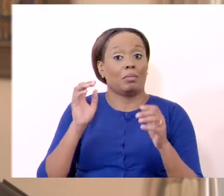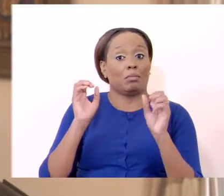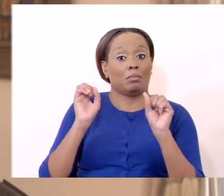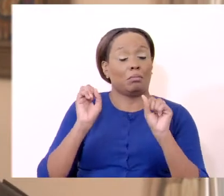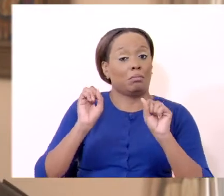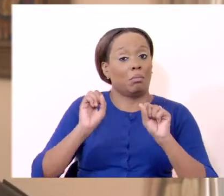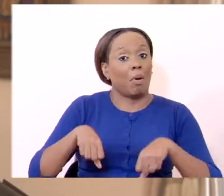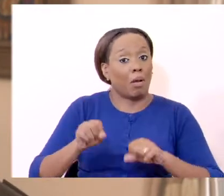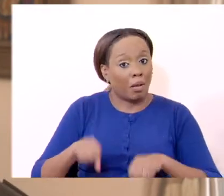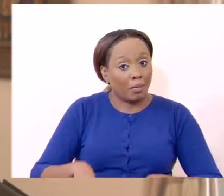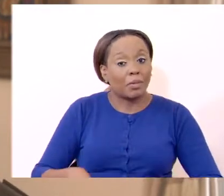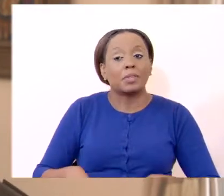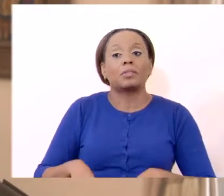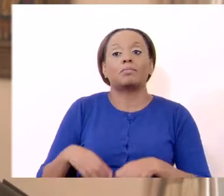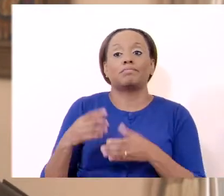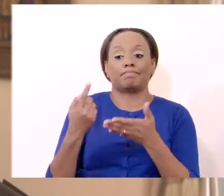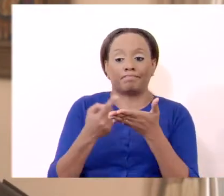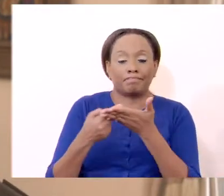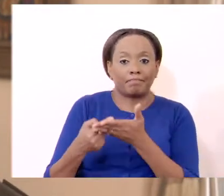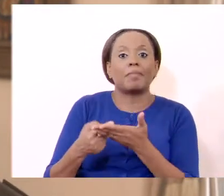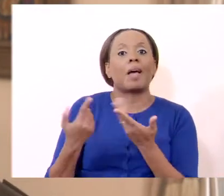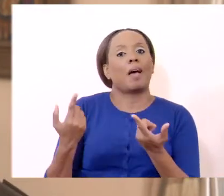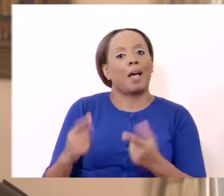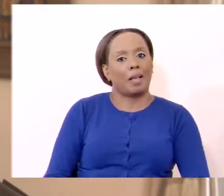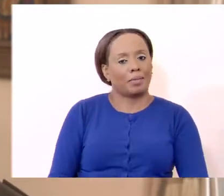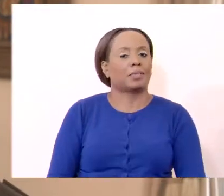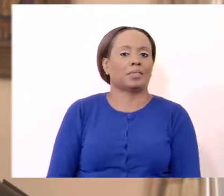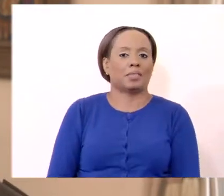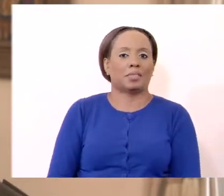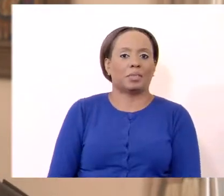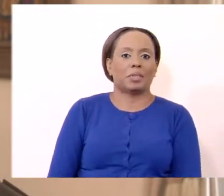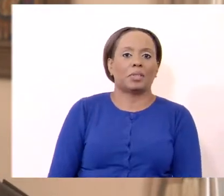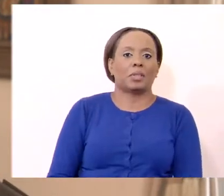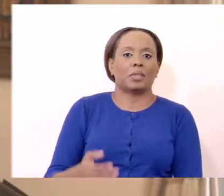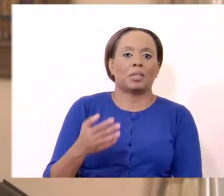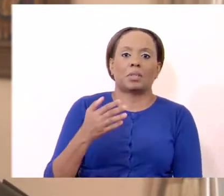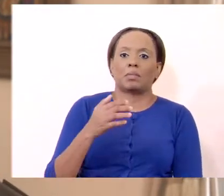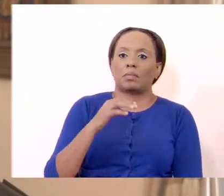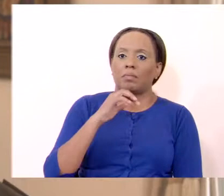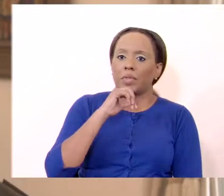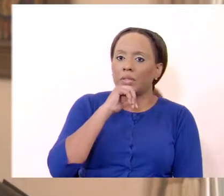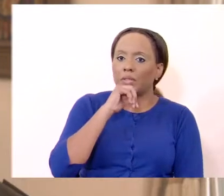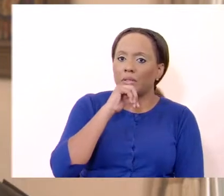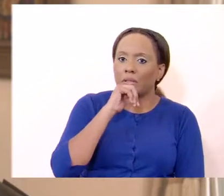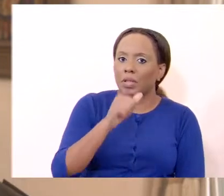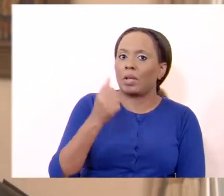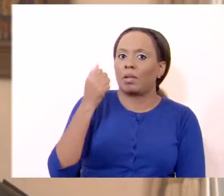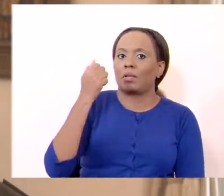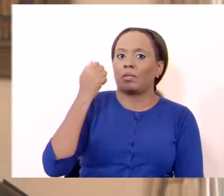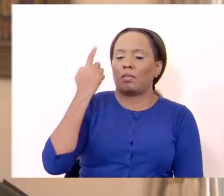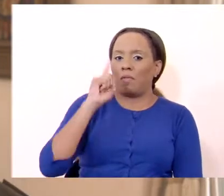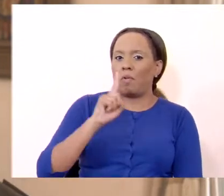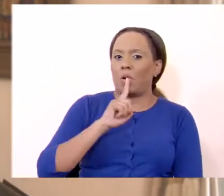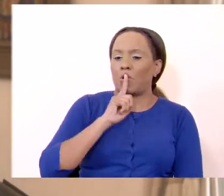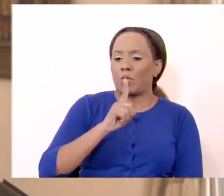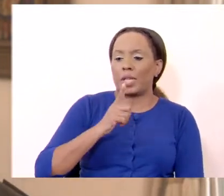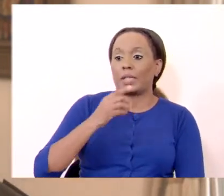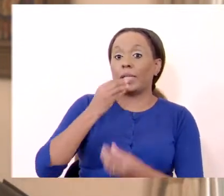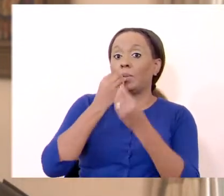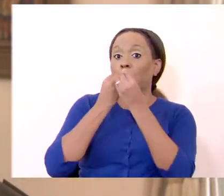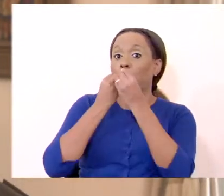did occur. There was never any expectation for that professional discussion to make its way into any